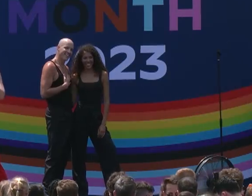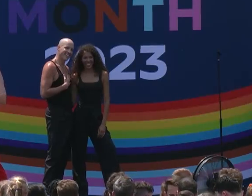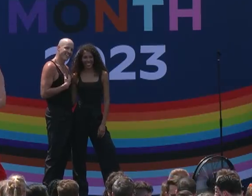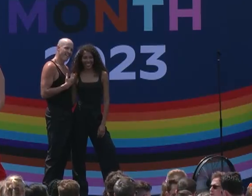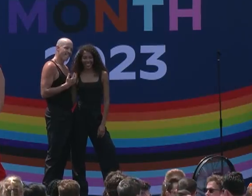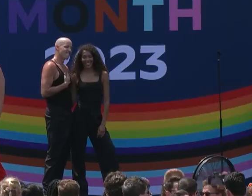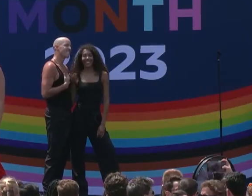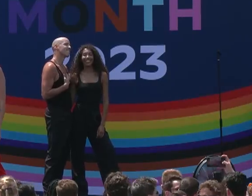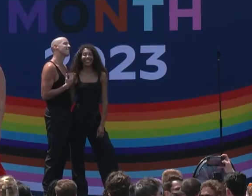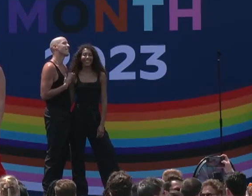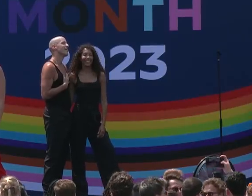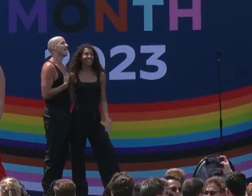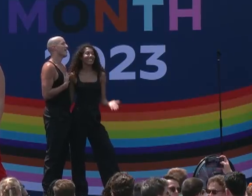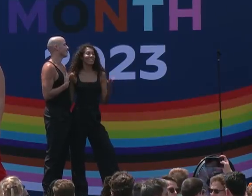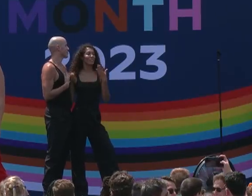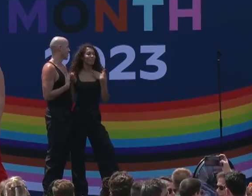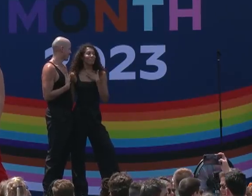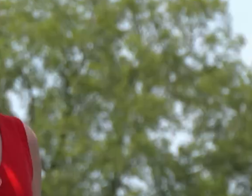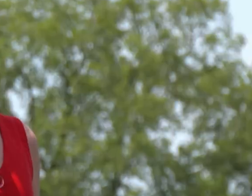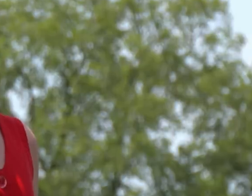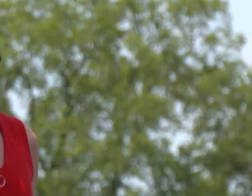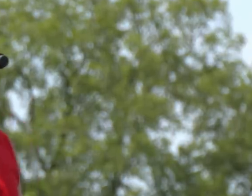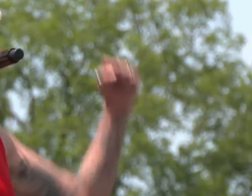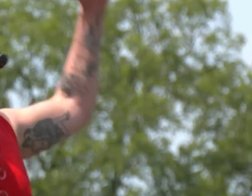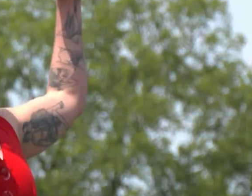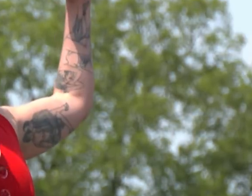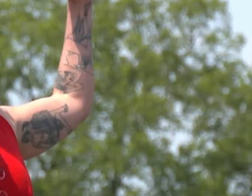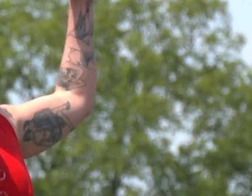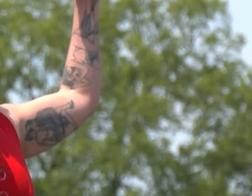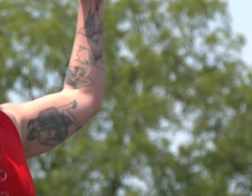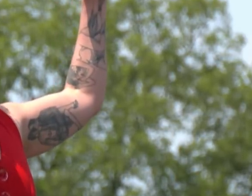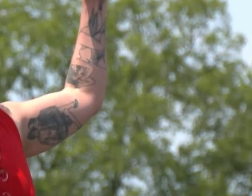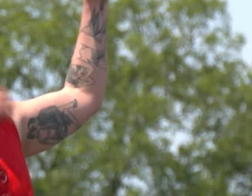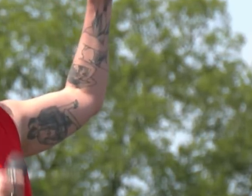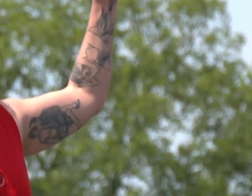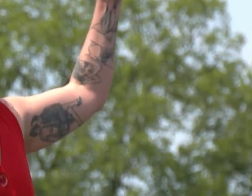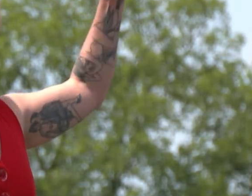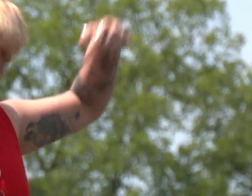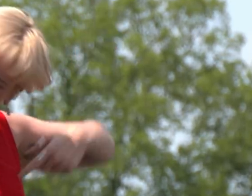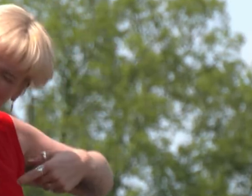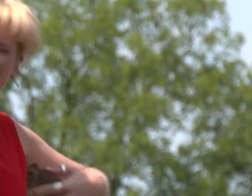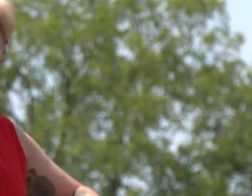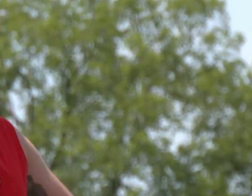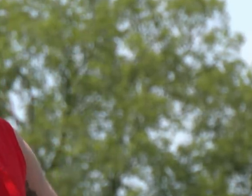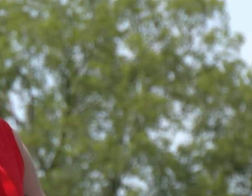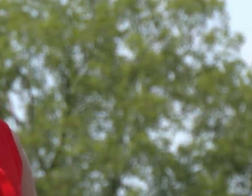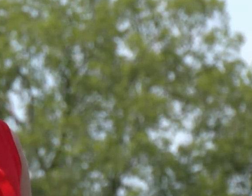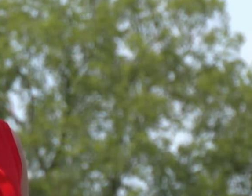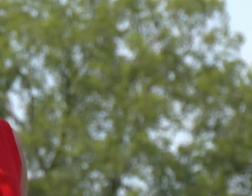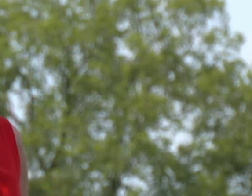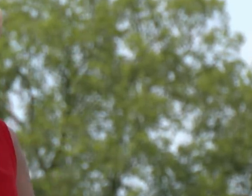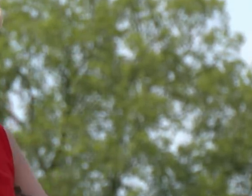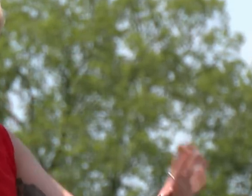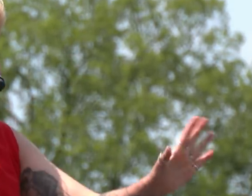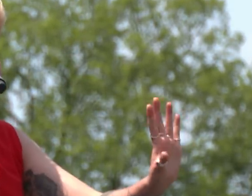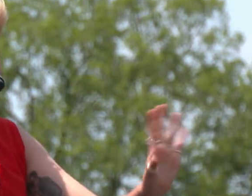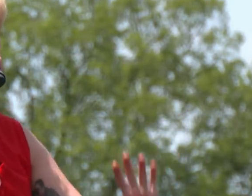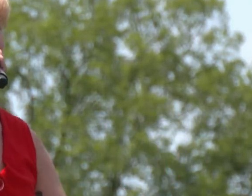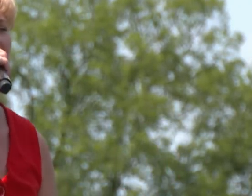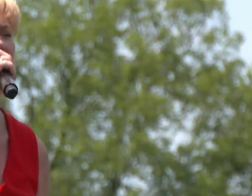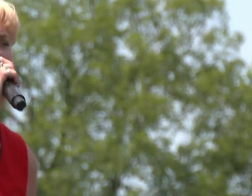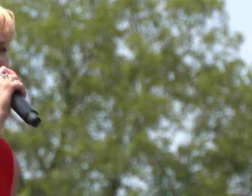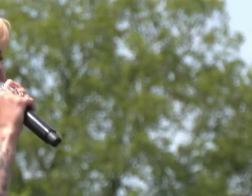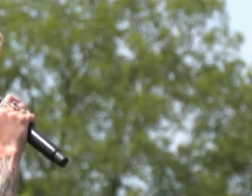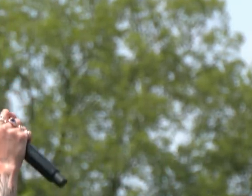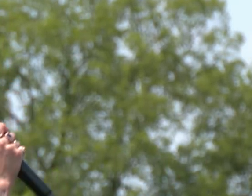Does it help you sleep? Does it make you stronger to beat up on me? I can't